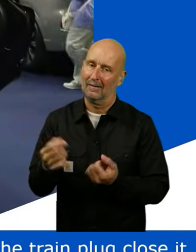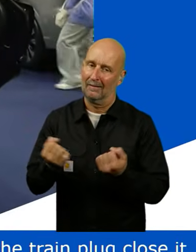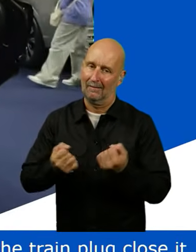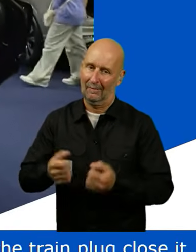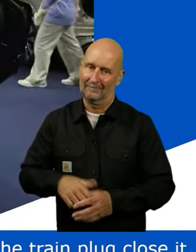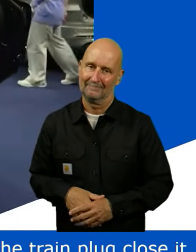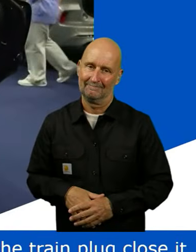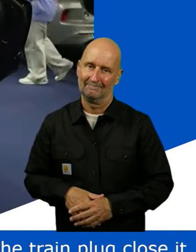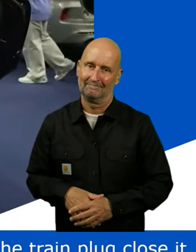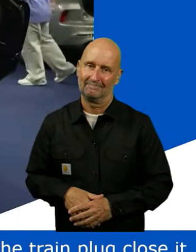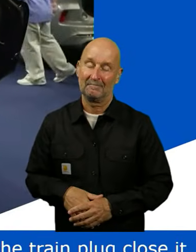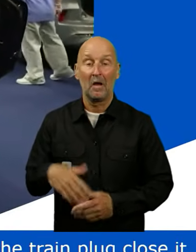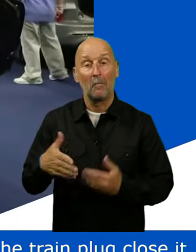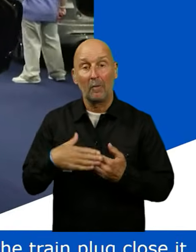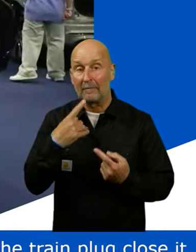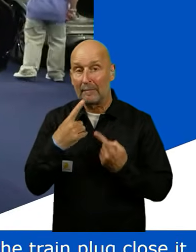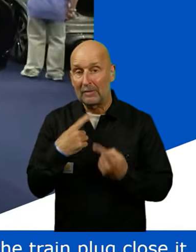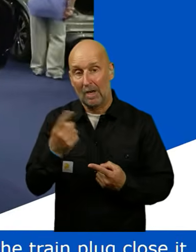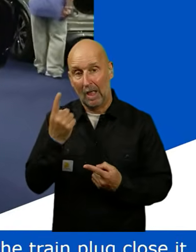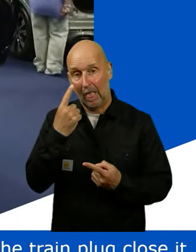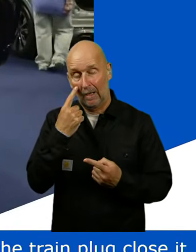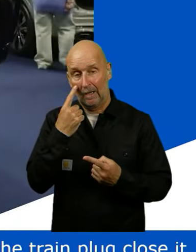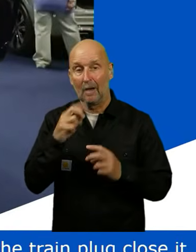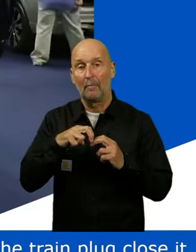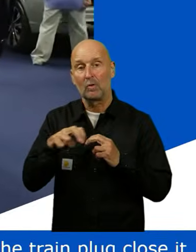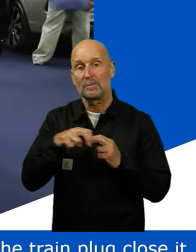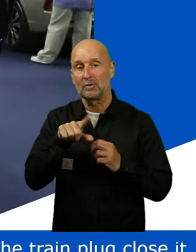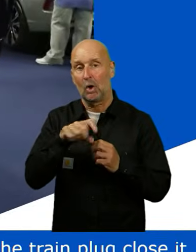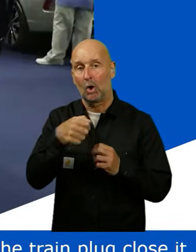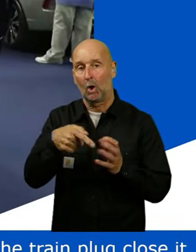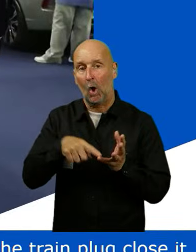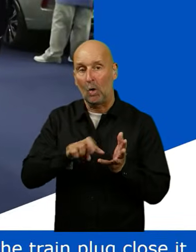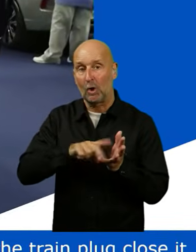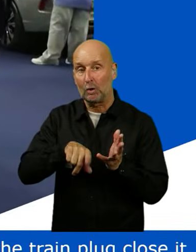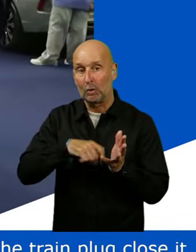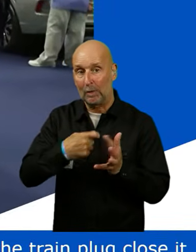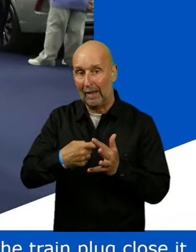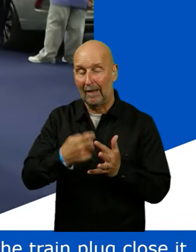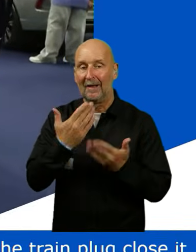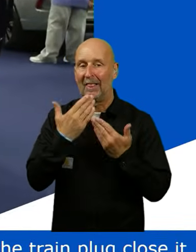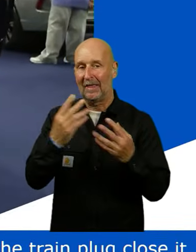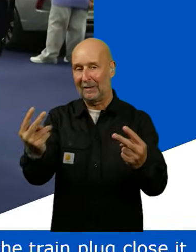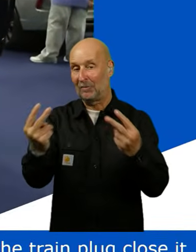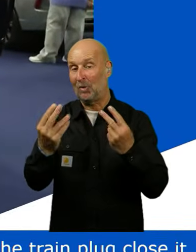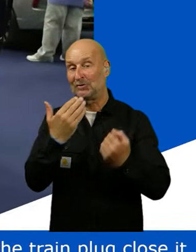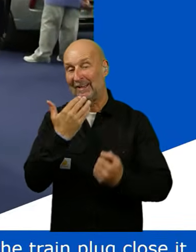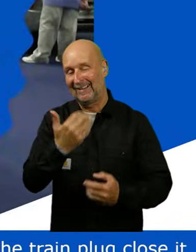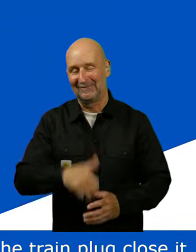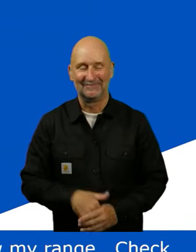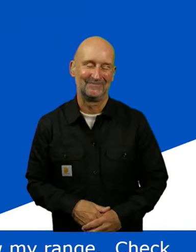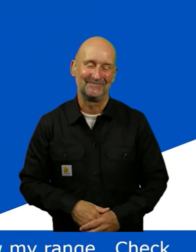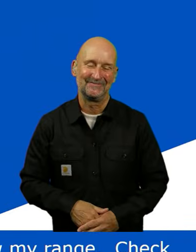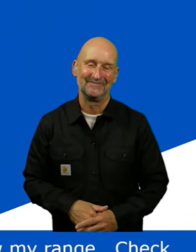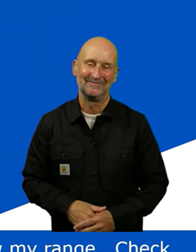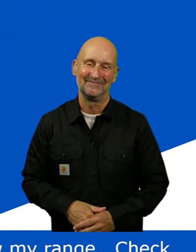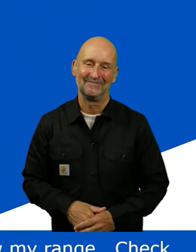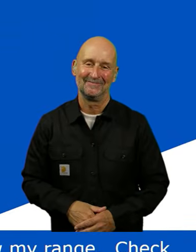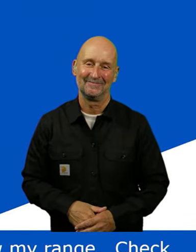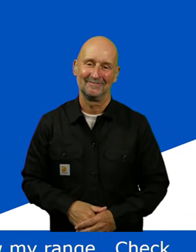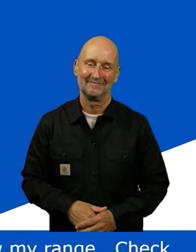range. If you'd like to find out more, check out motability.co.uk, and thank you for watching.